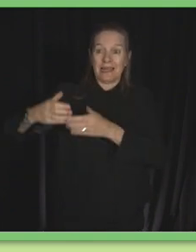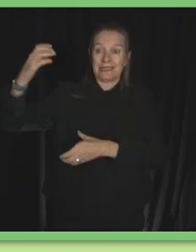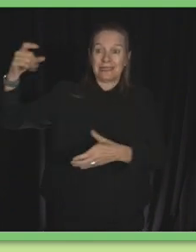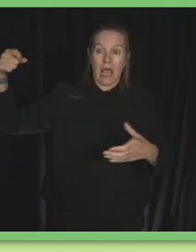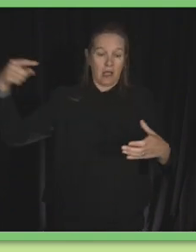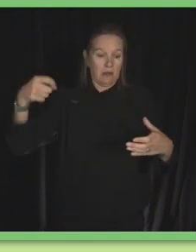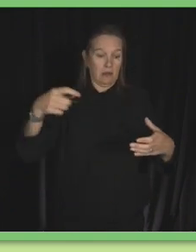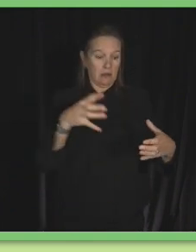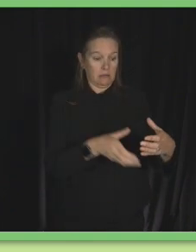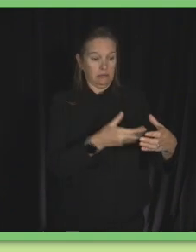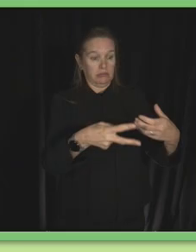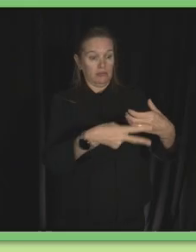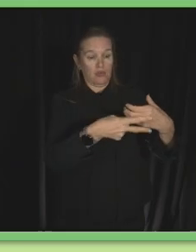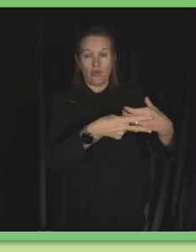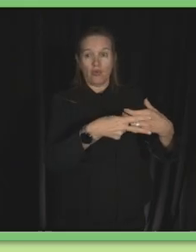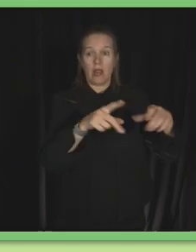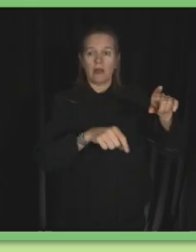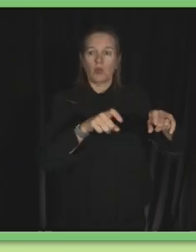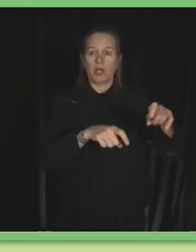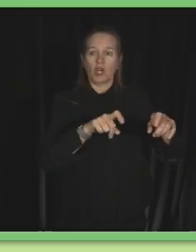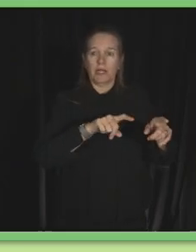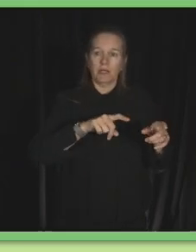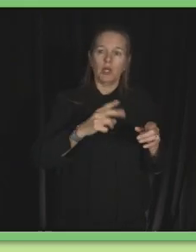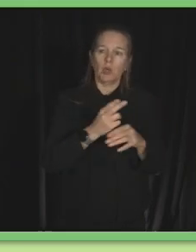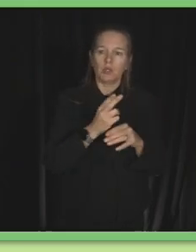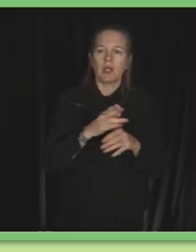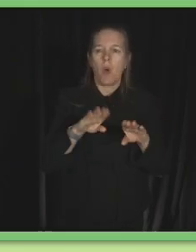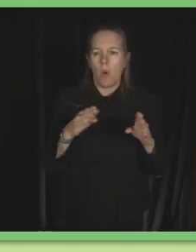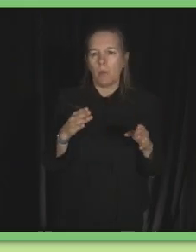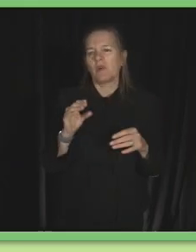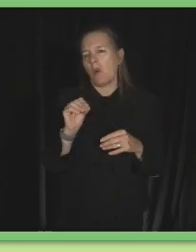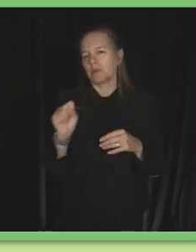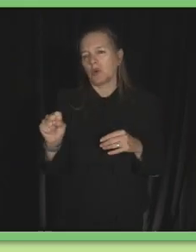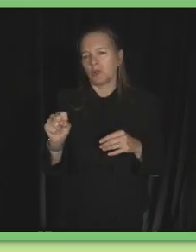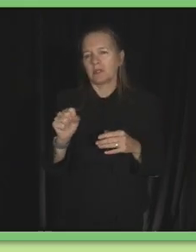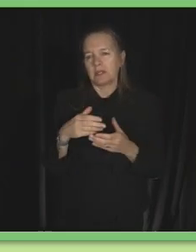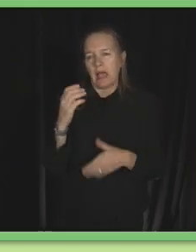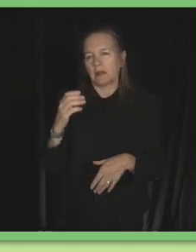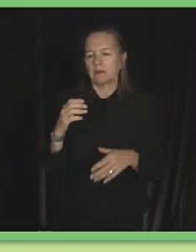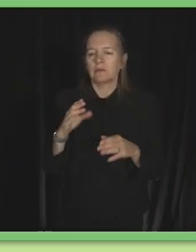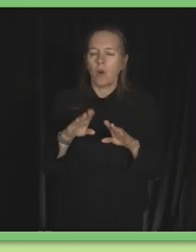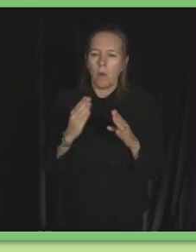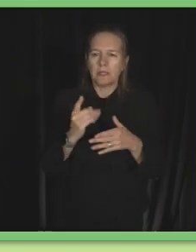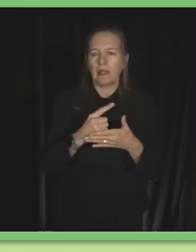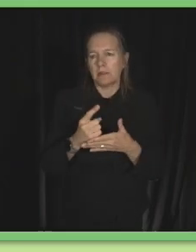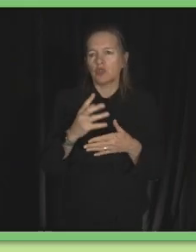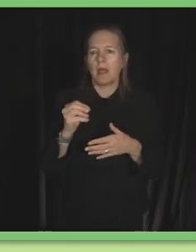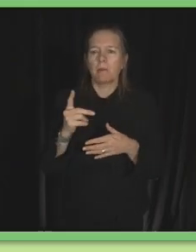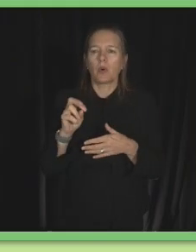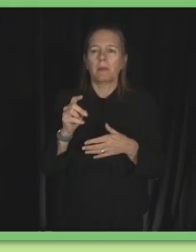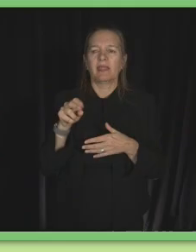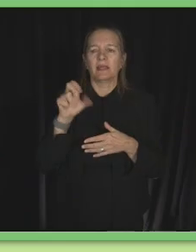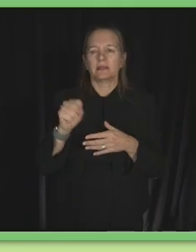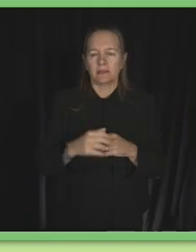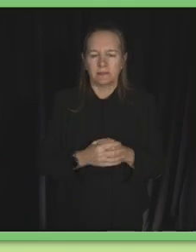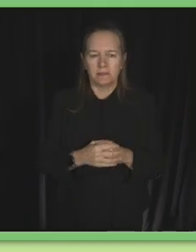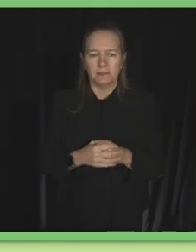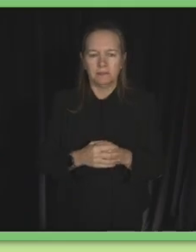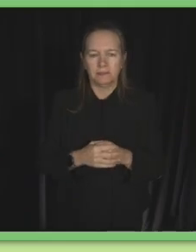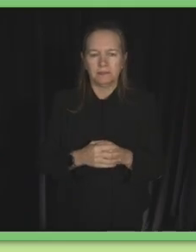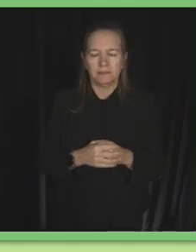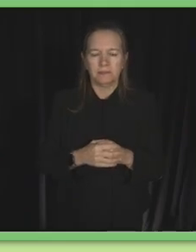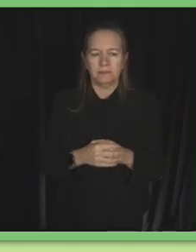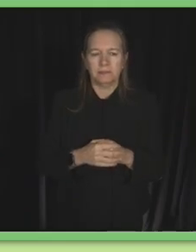are stored and queried using an open source stack powered by projects like OpenTelemetry and Prometheus.